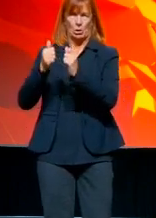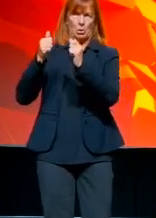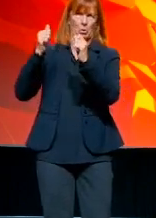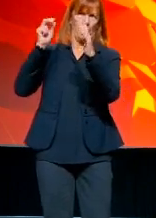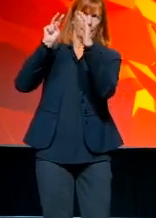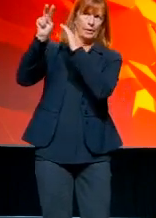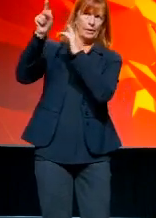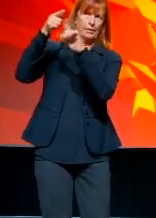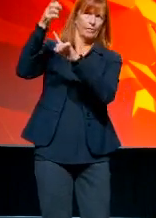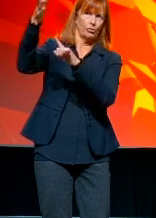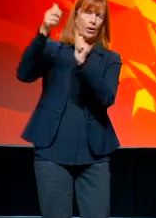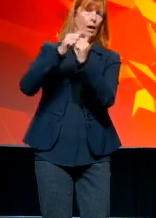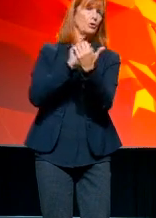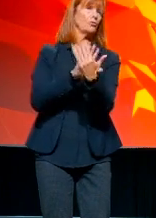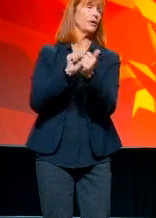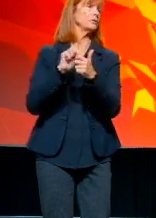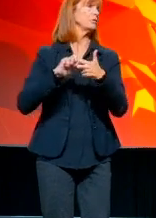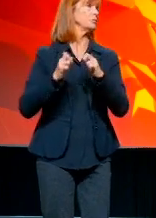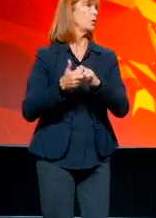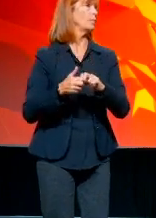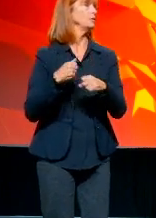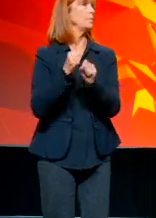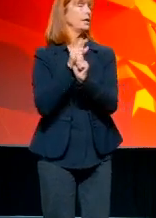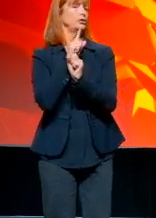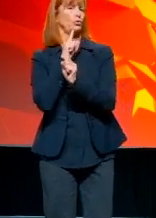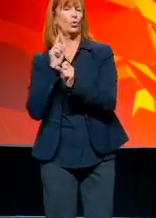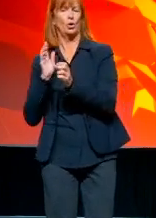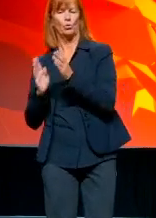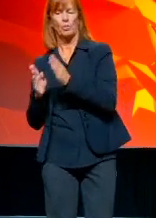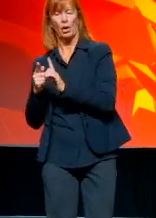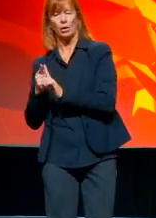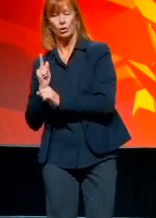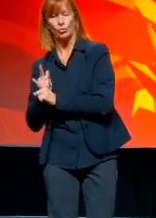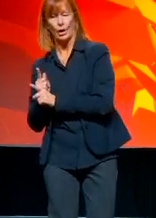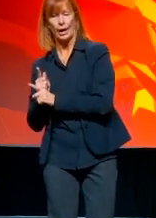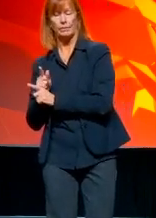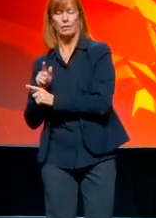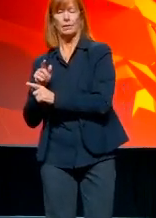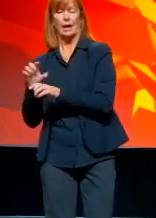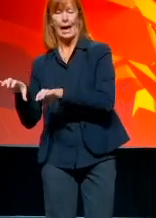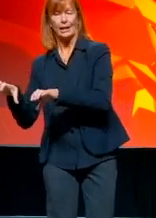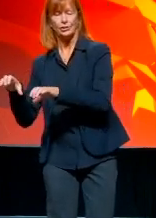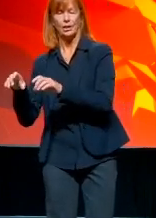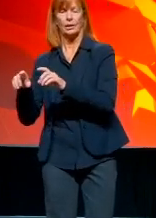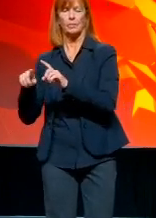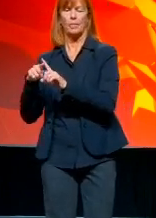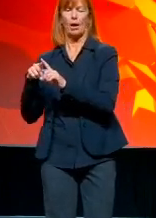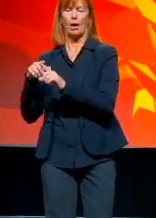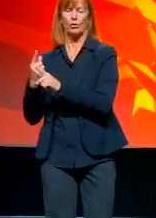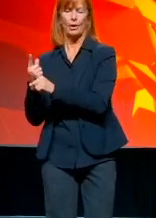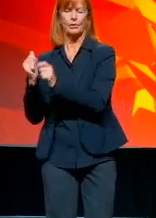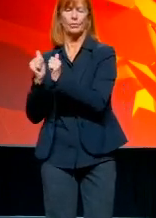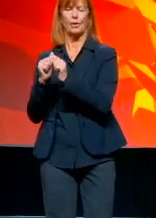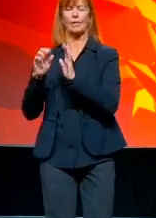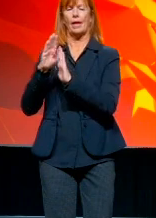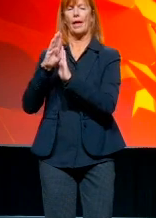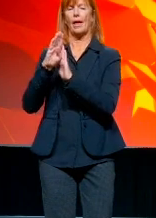how do you think we can address those problems of ensuring not just correctness in terms of action, but correctness in terms of ethical